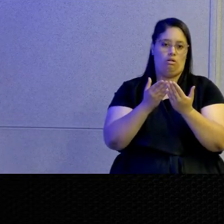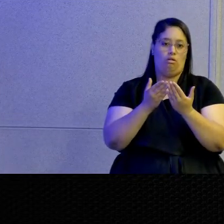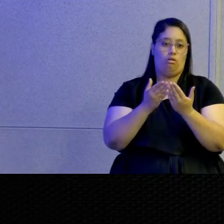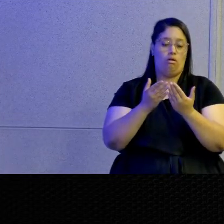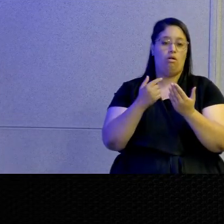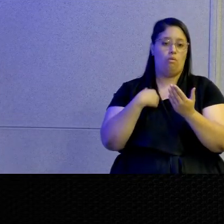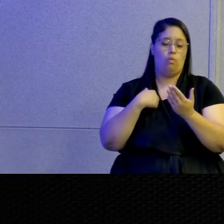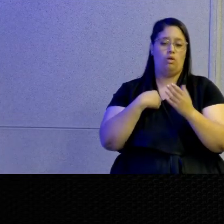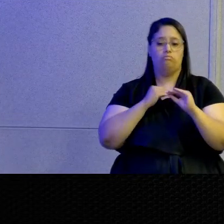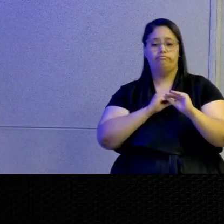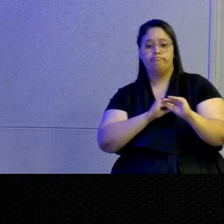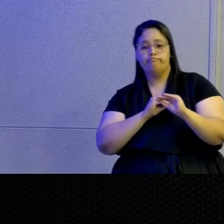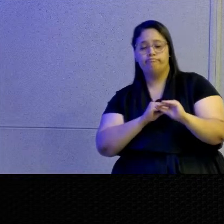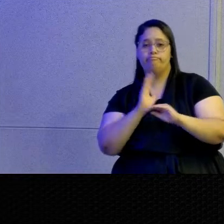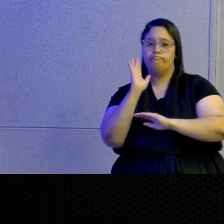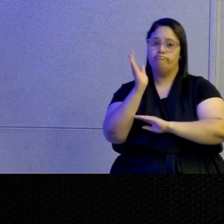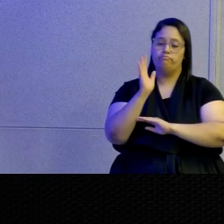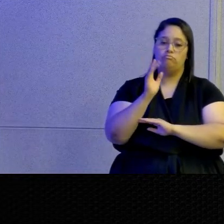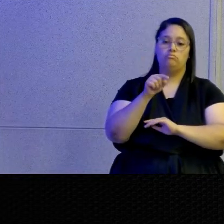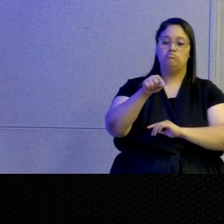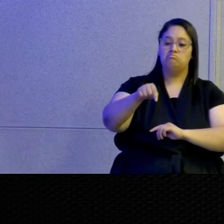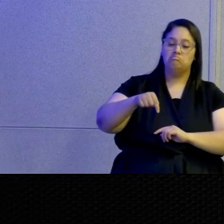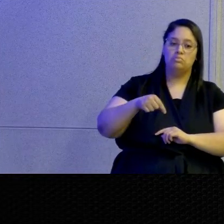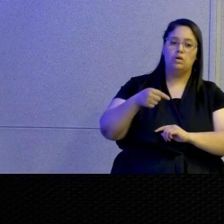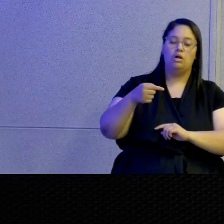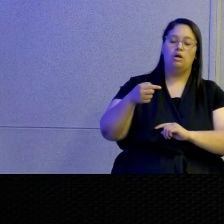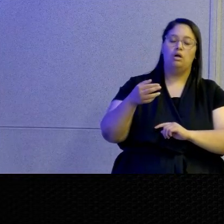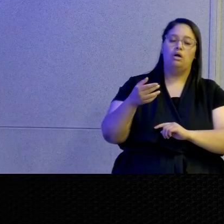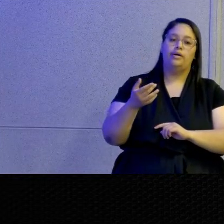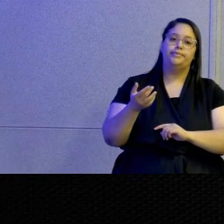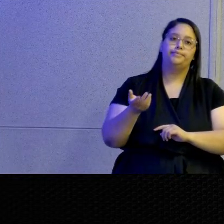talking about the coming